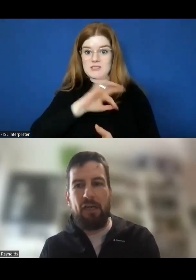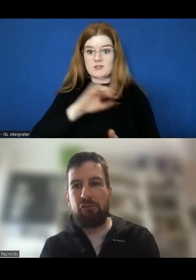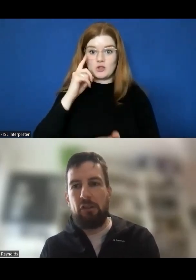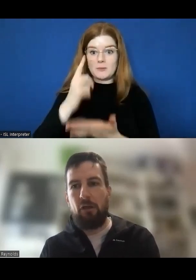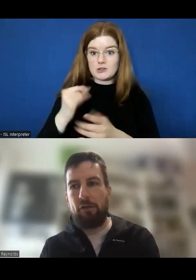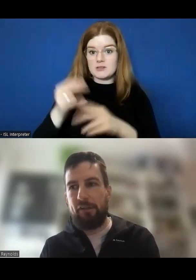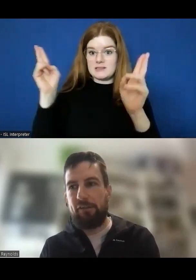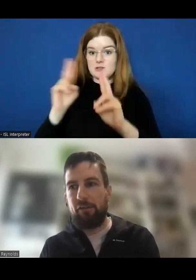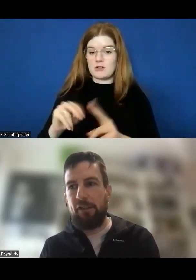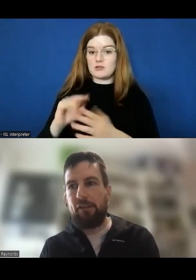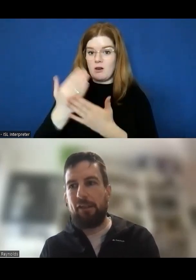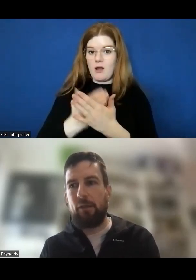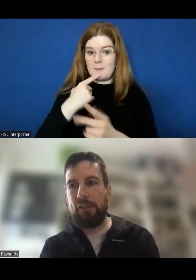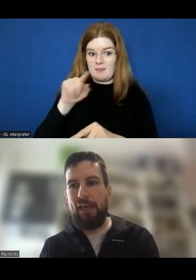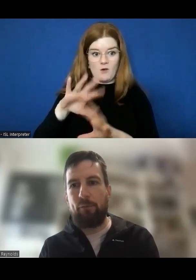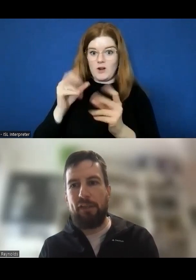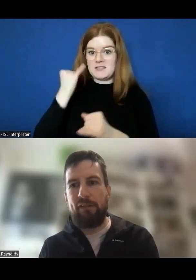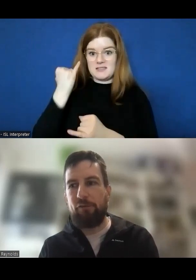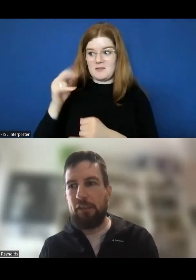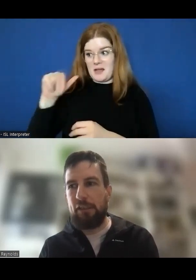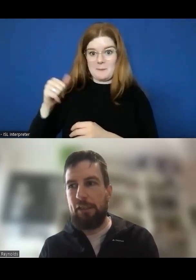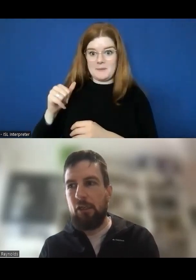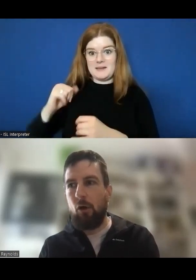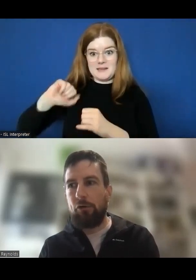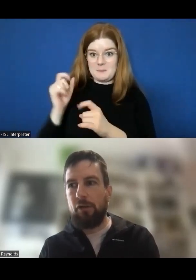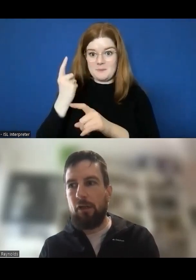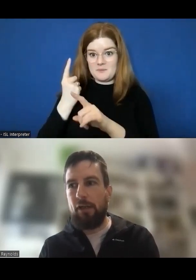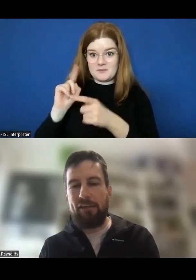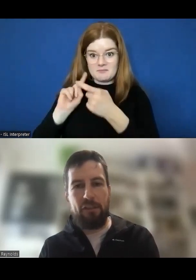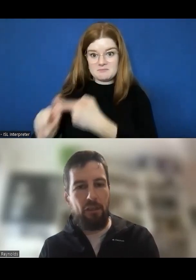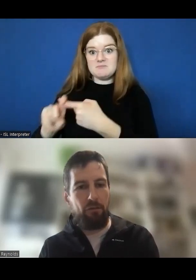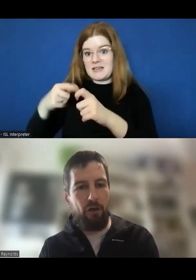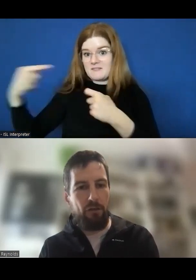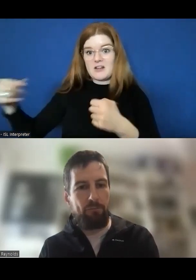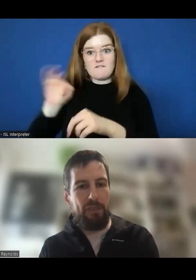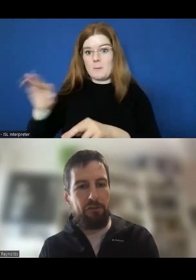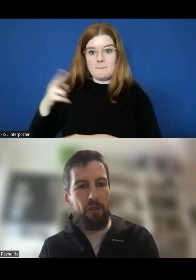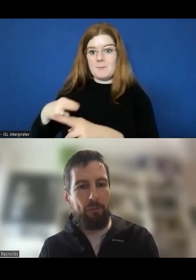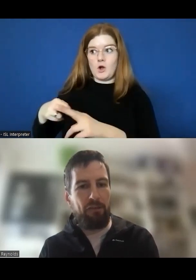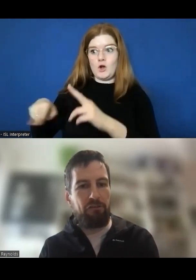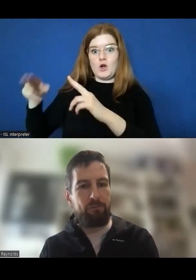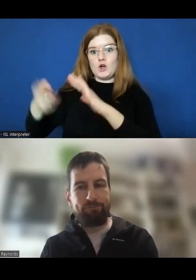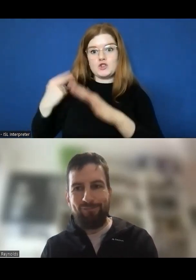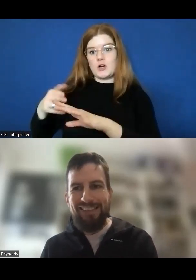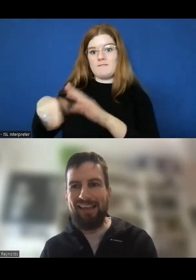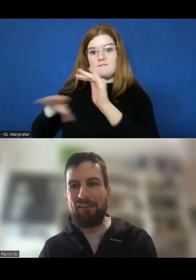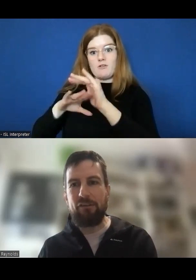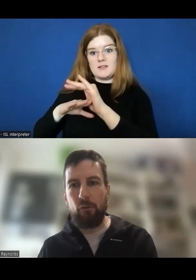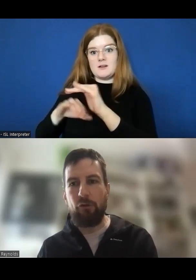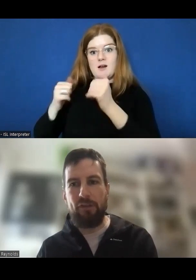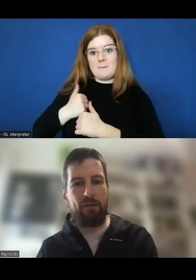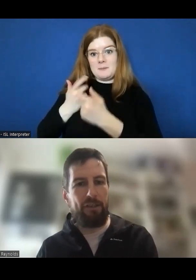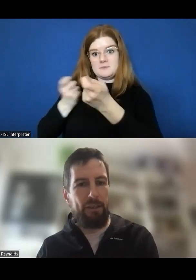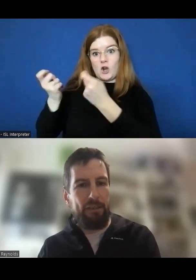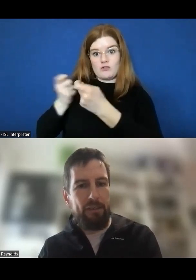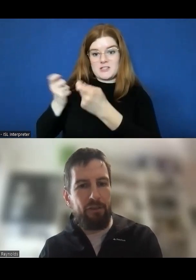in international law, that this idea that they can be kept indefinitely under external foreign military occupation, that, you know,